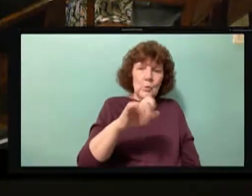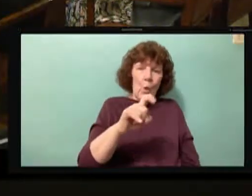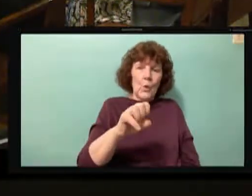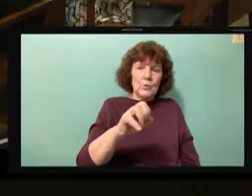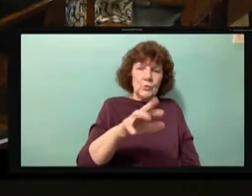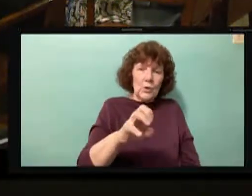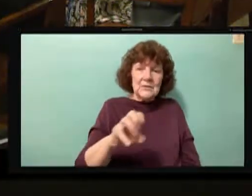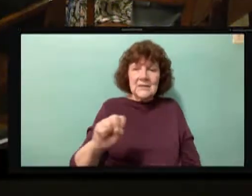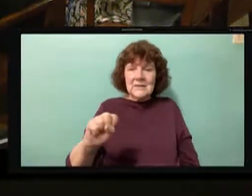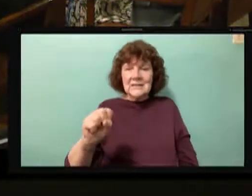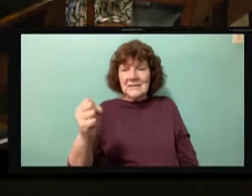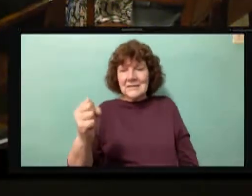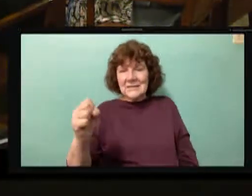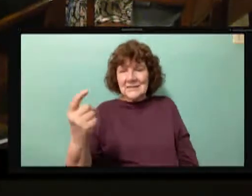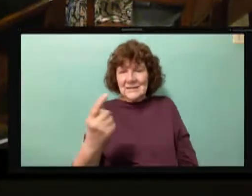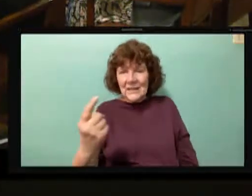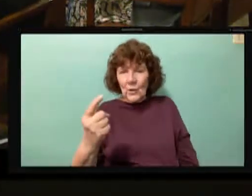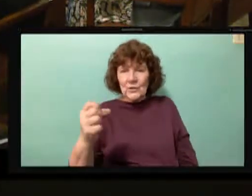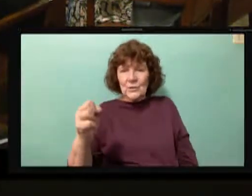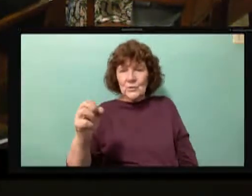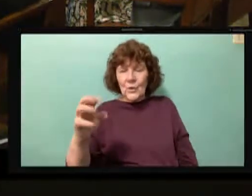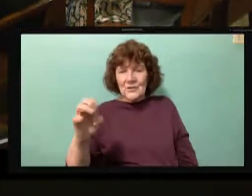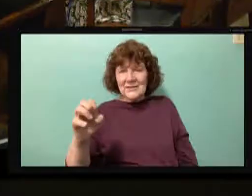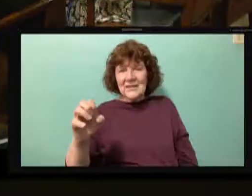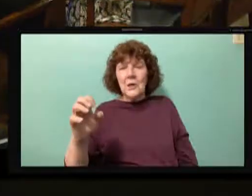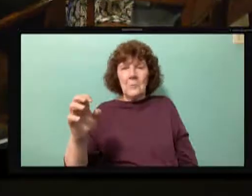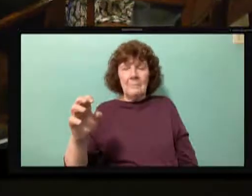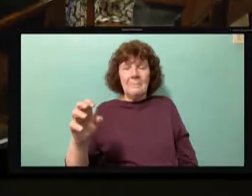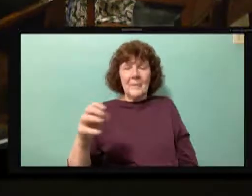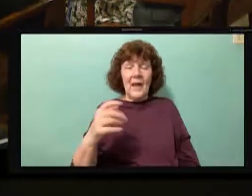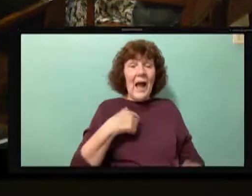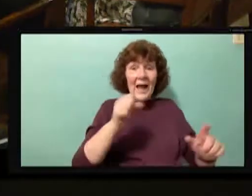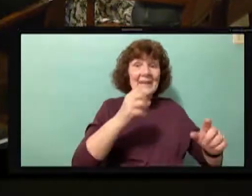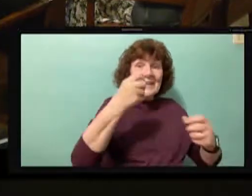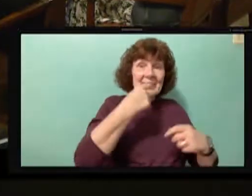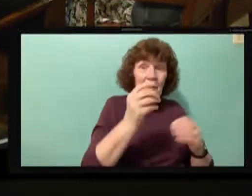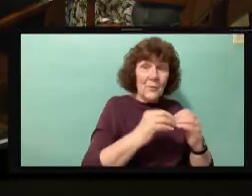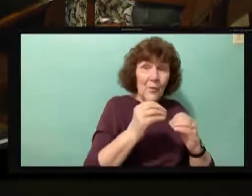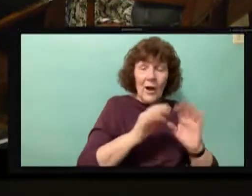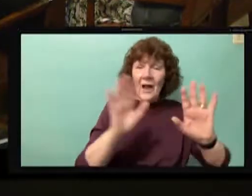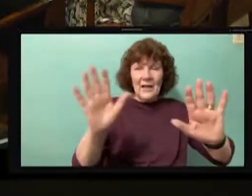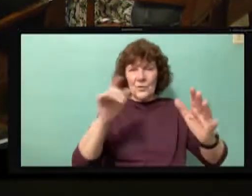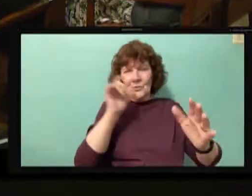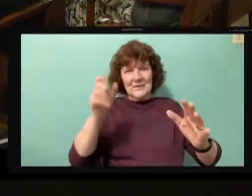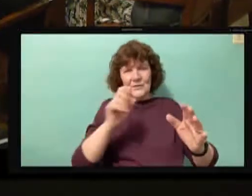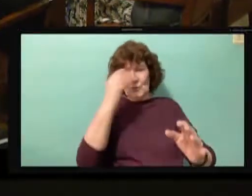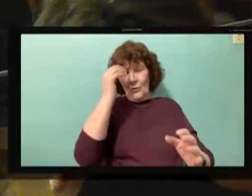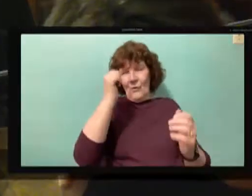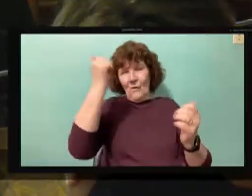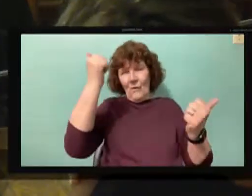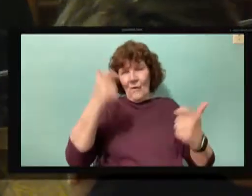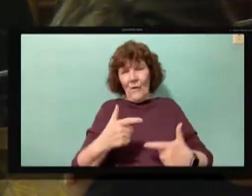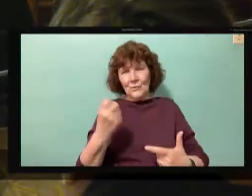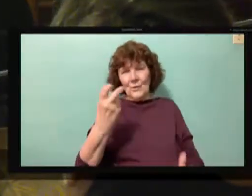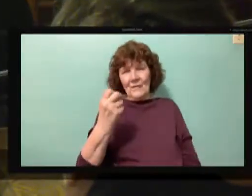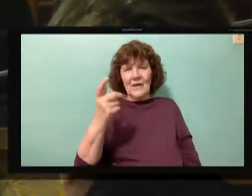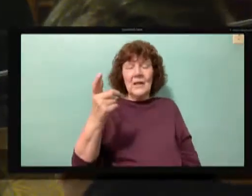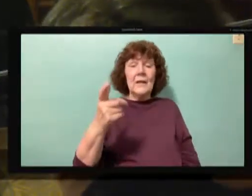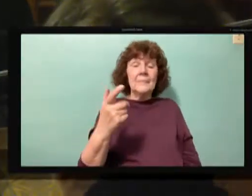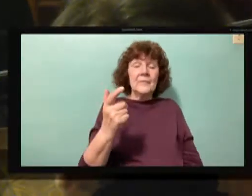if you're interested, but not 12 of them, but no. Things statutorily dictated,